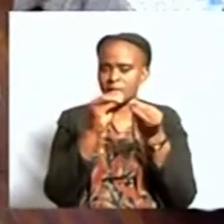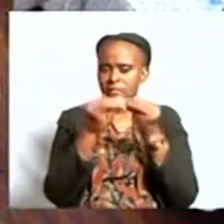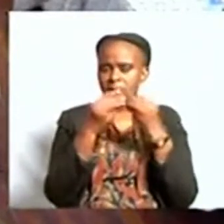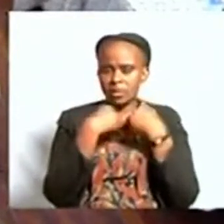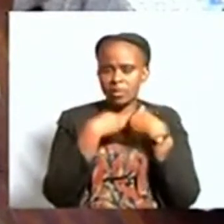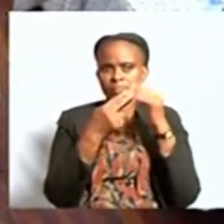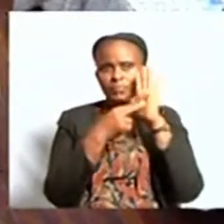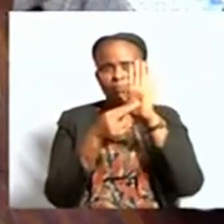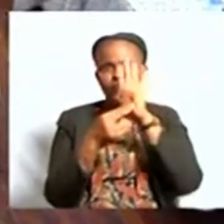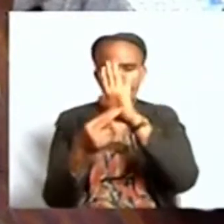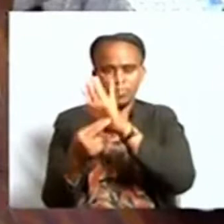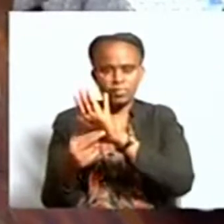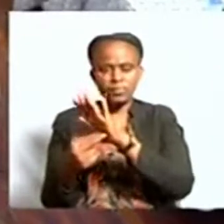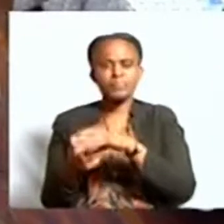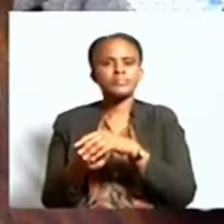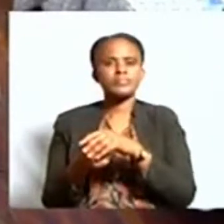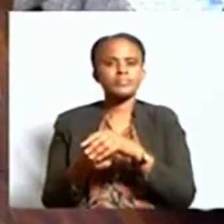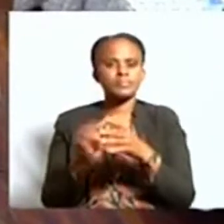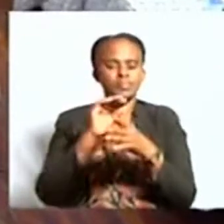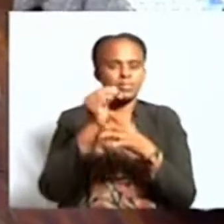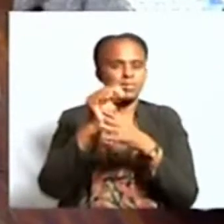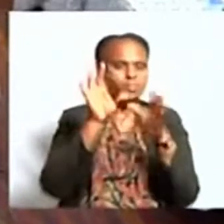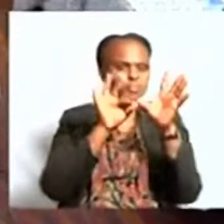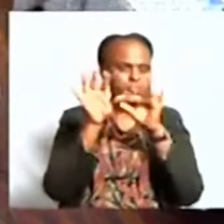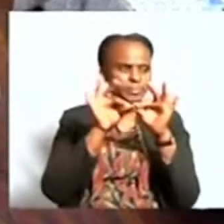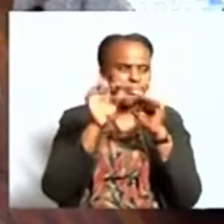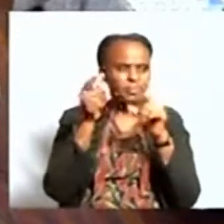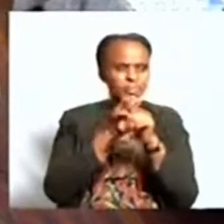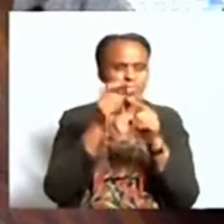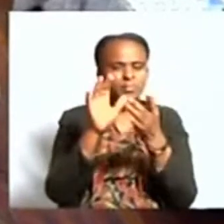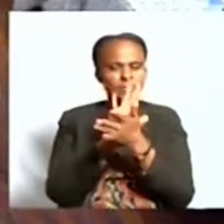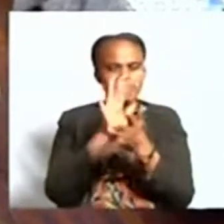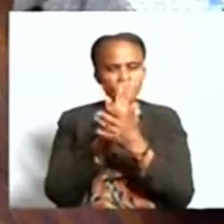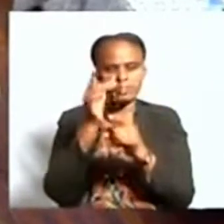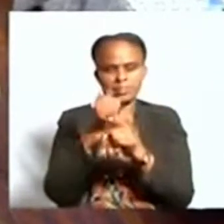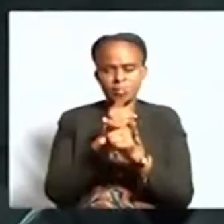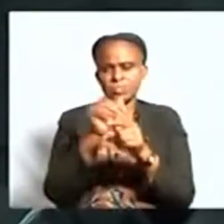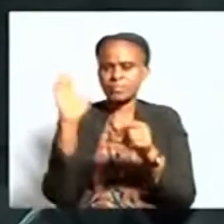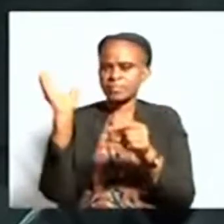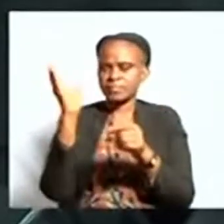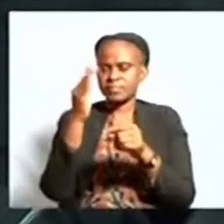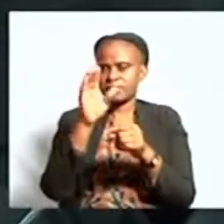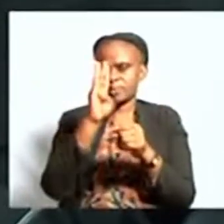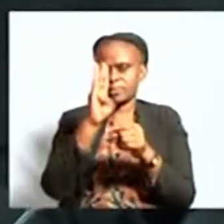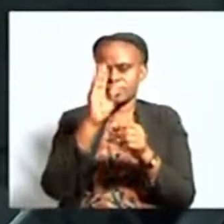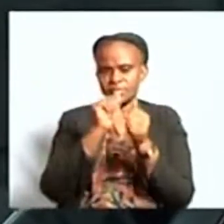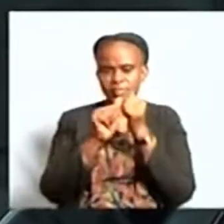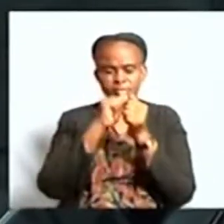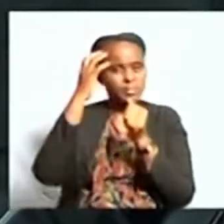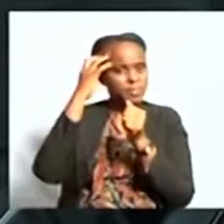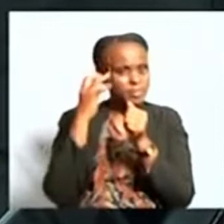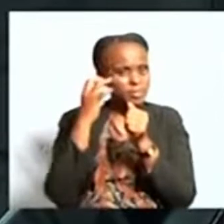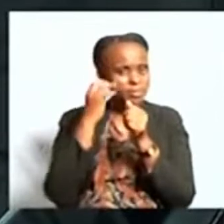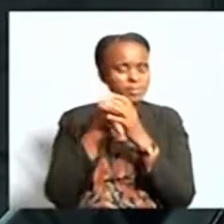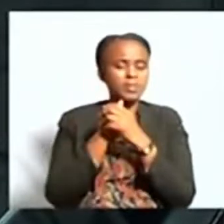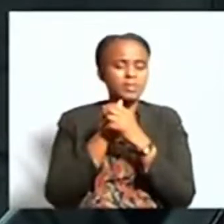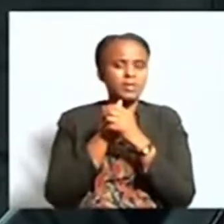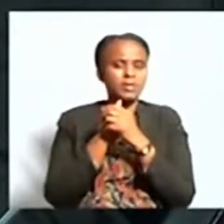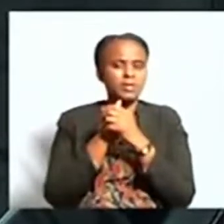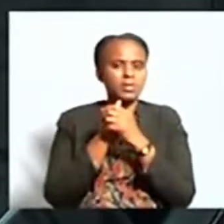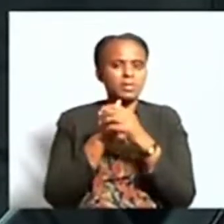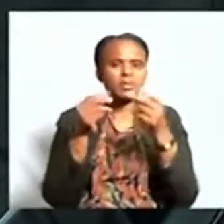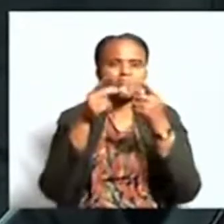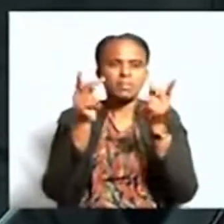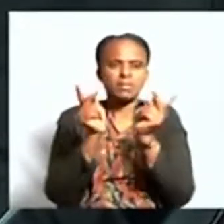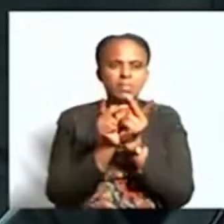reflected were picked actually from documentation from Statement B, which is an official